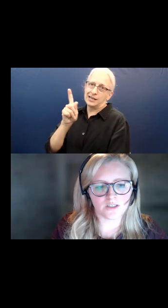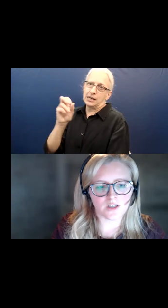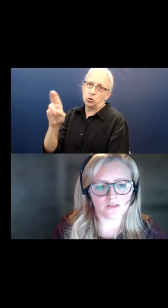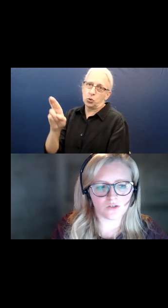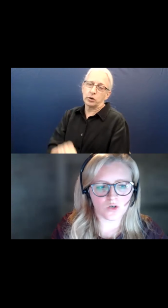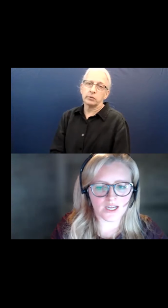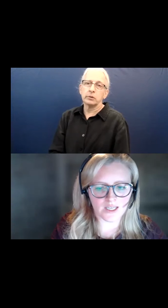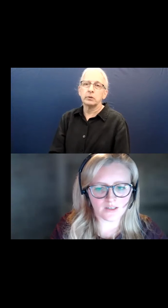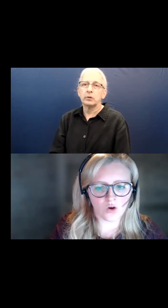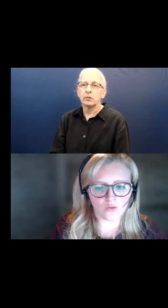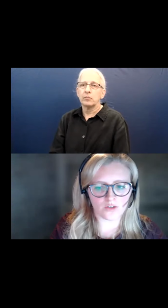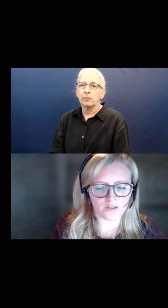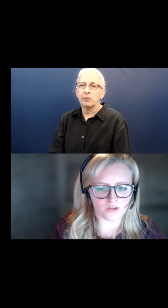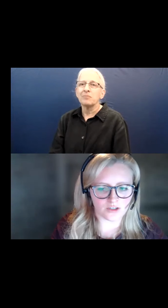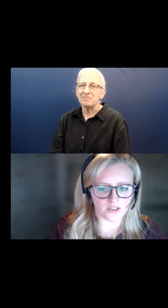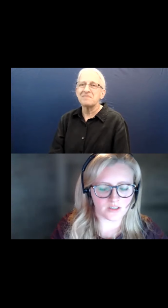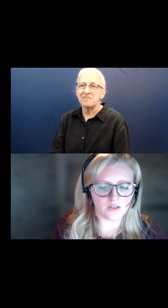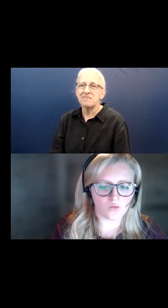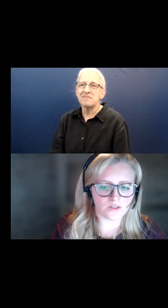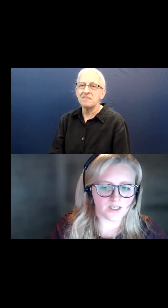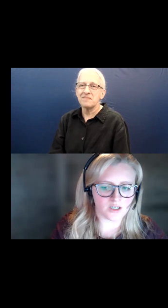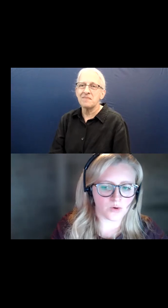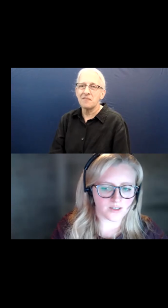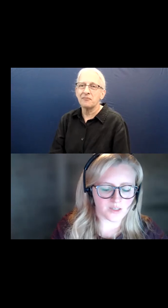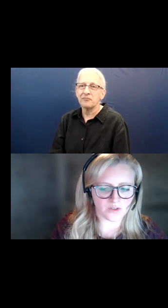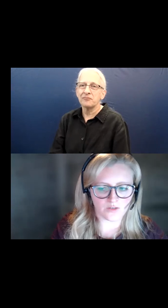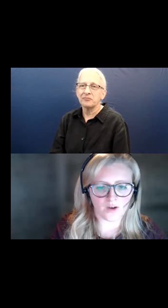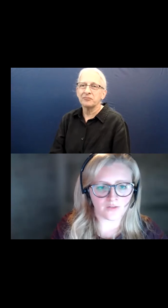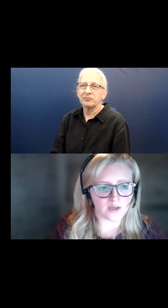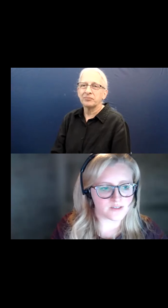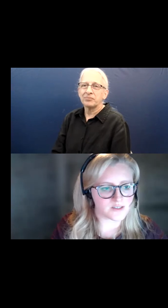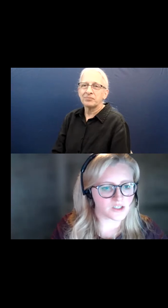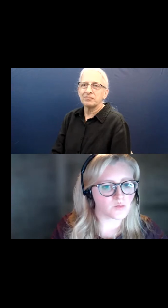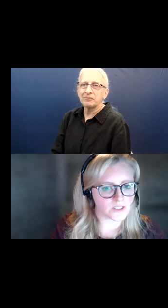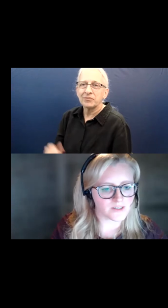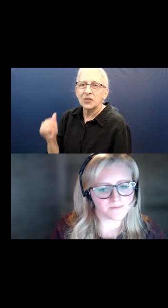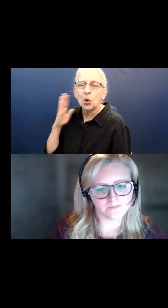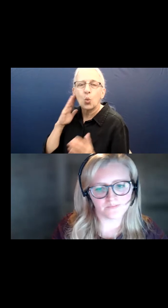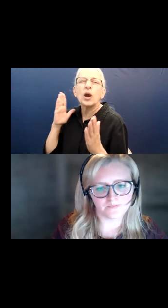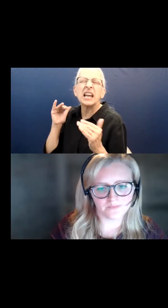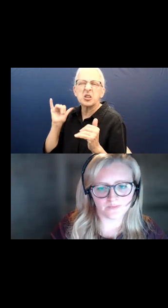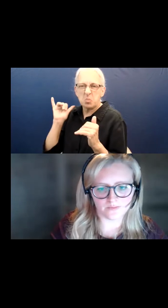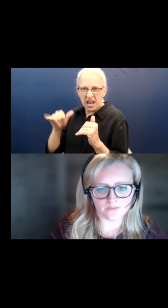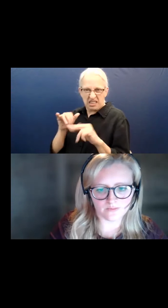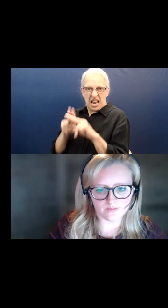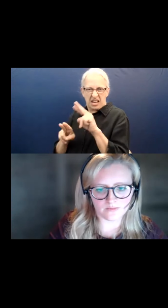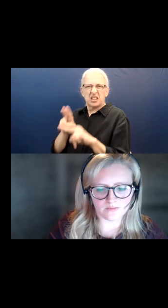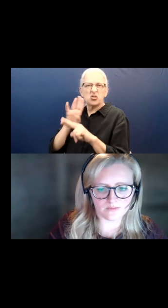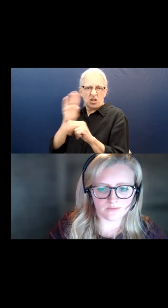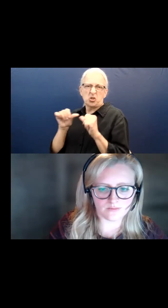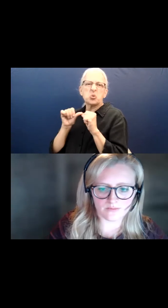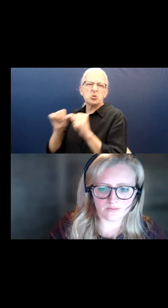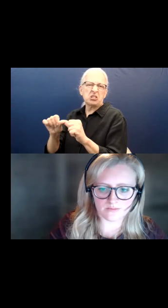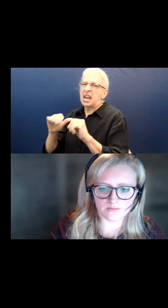We expect that sewer and culvert construction will take approximately 5 months to complete.